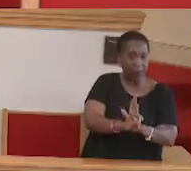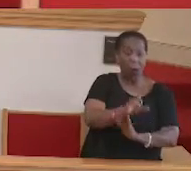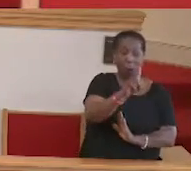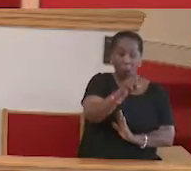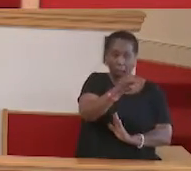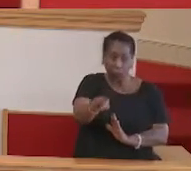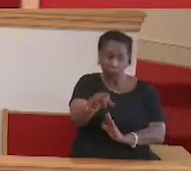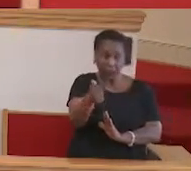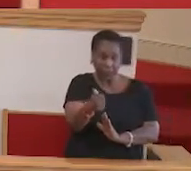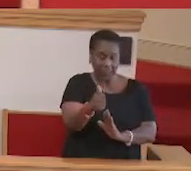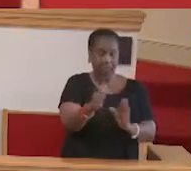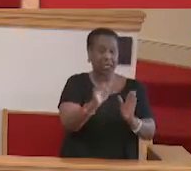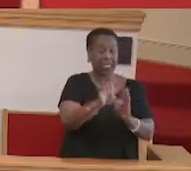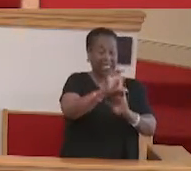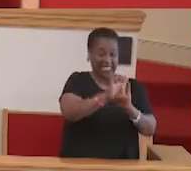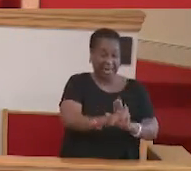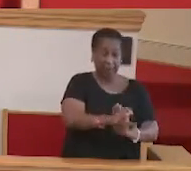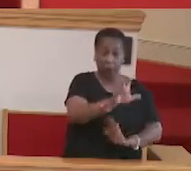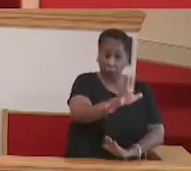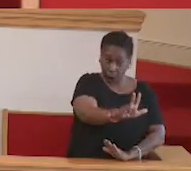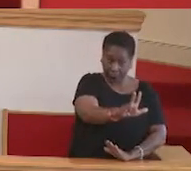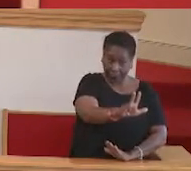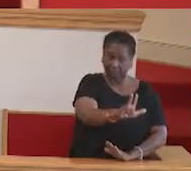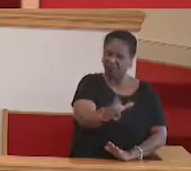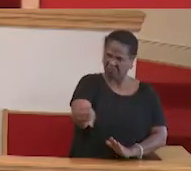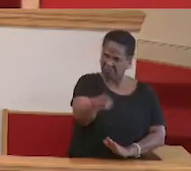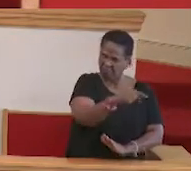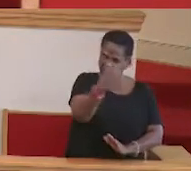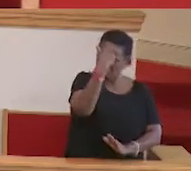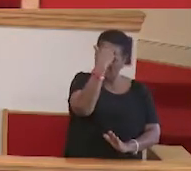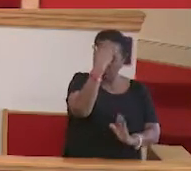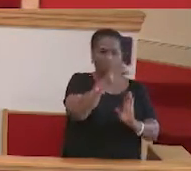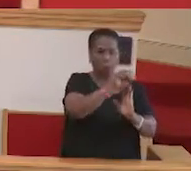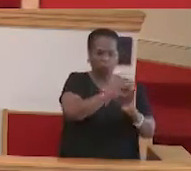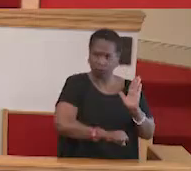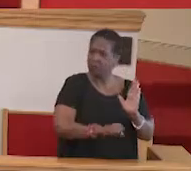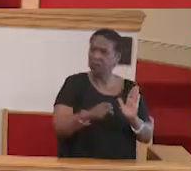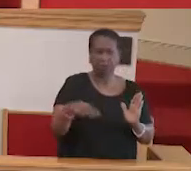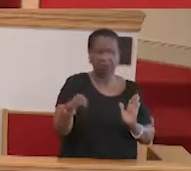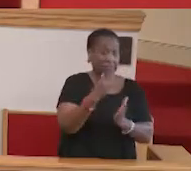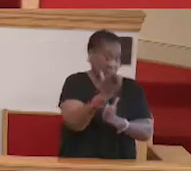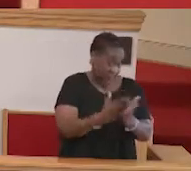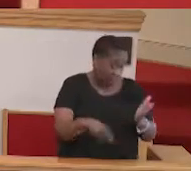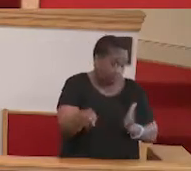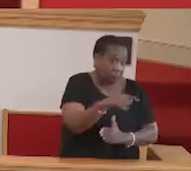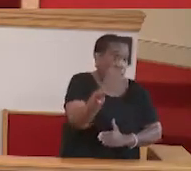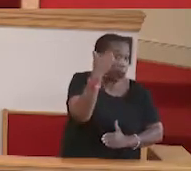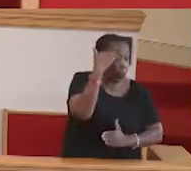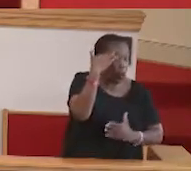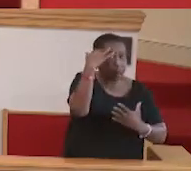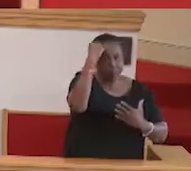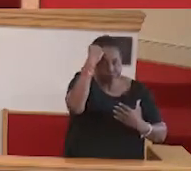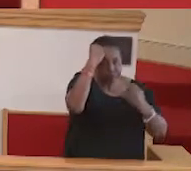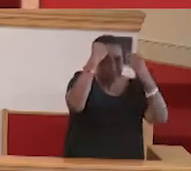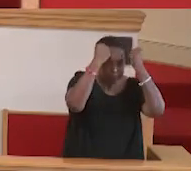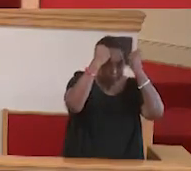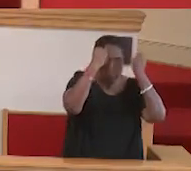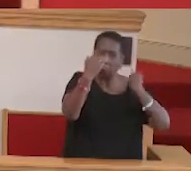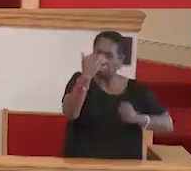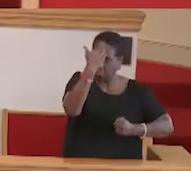Acts chapter 3, very familiar passage of scripture that some of us know almost verbatim and by